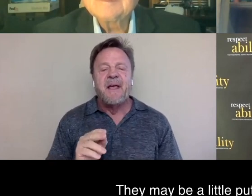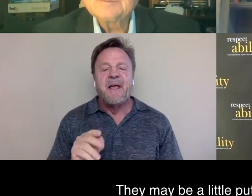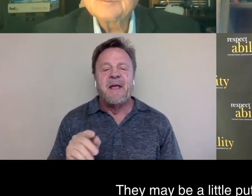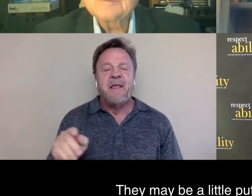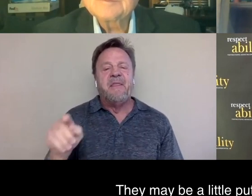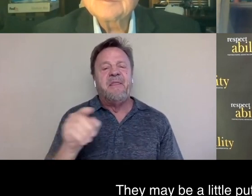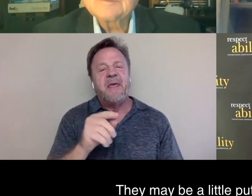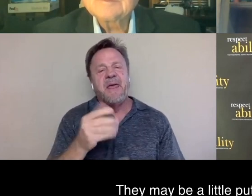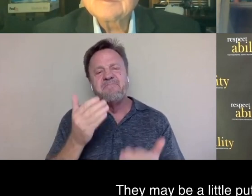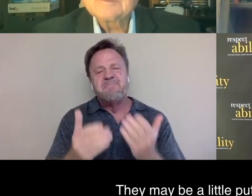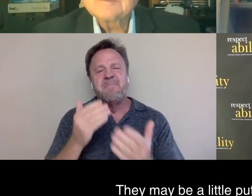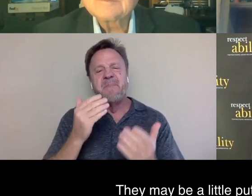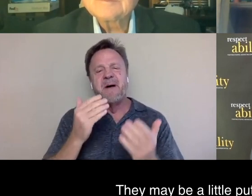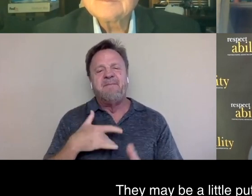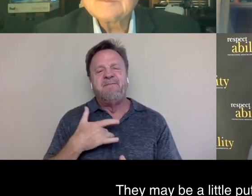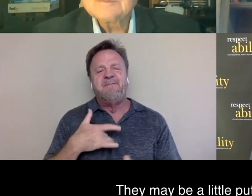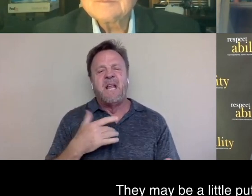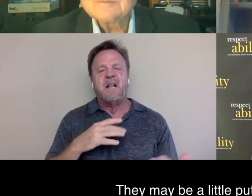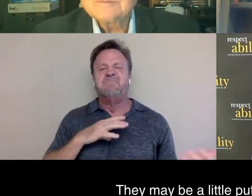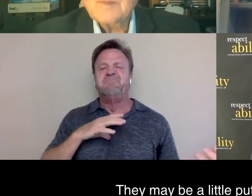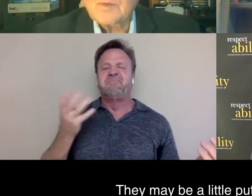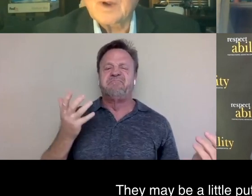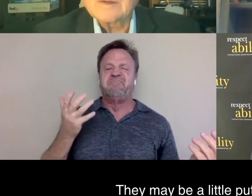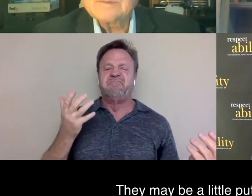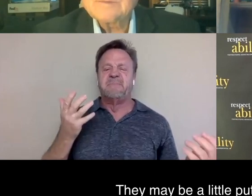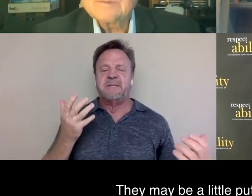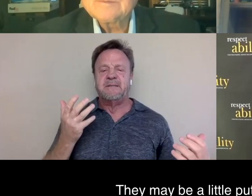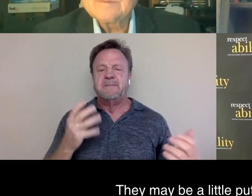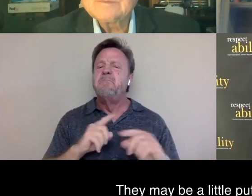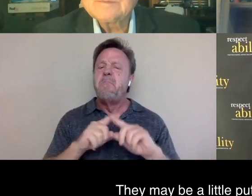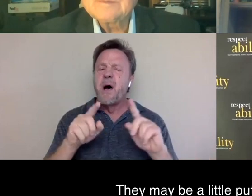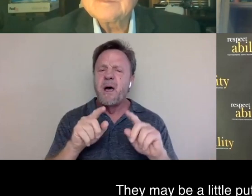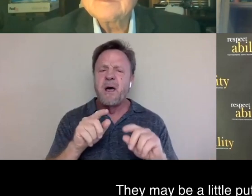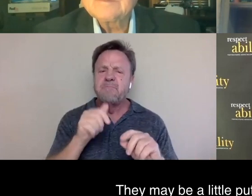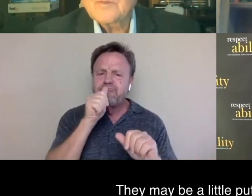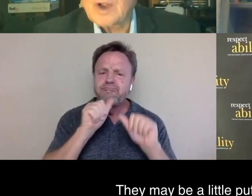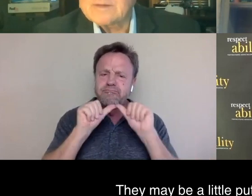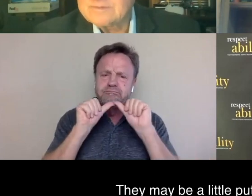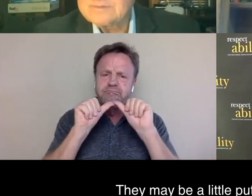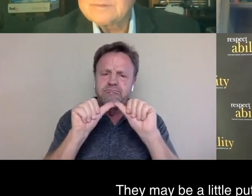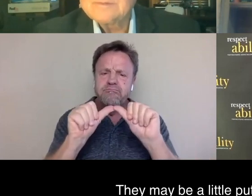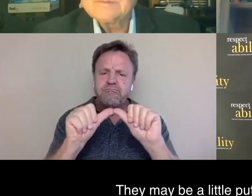They may be a little put off, but be persistent, but not argumentative.